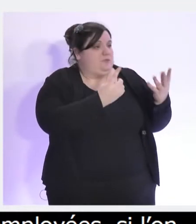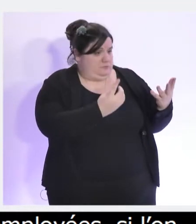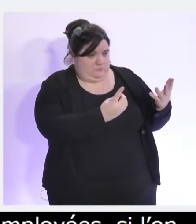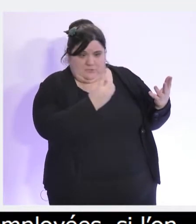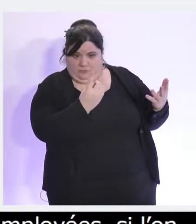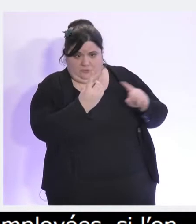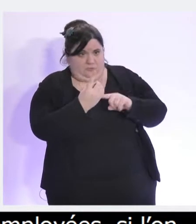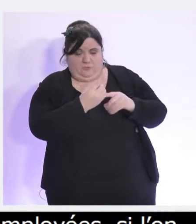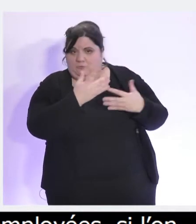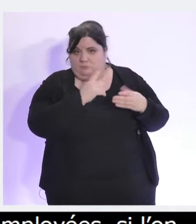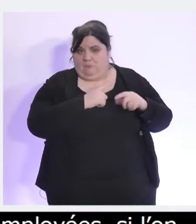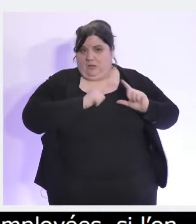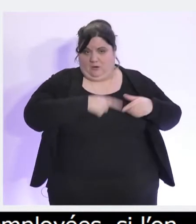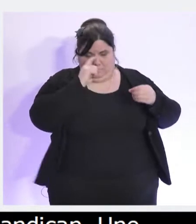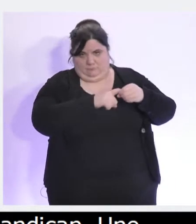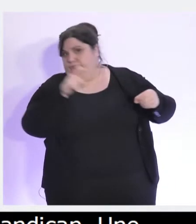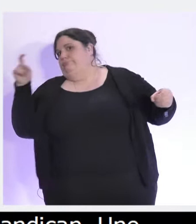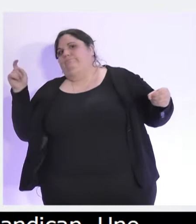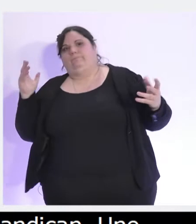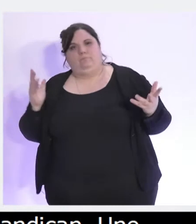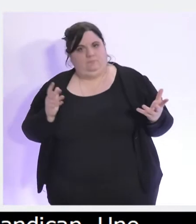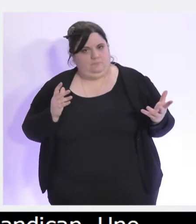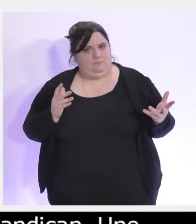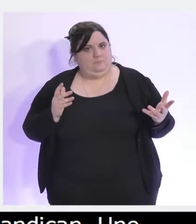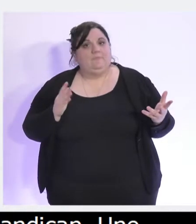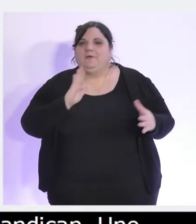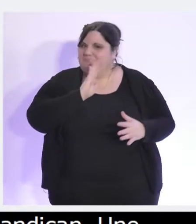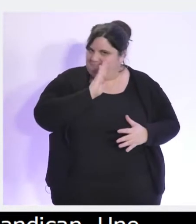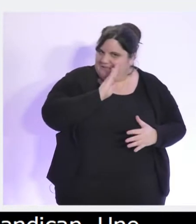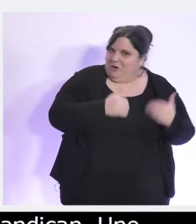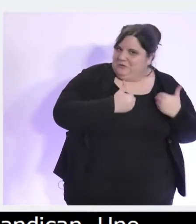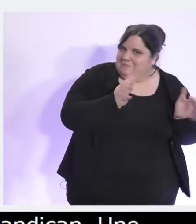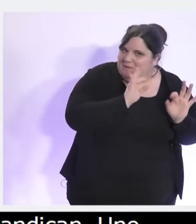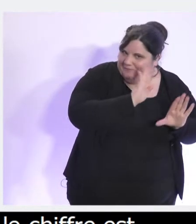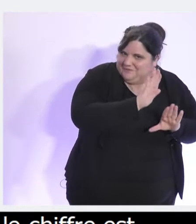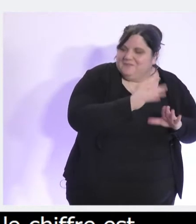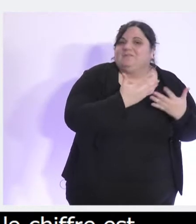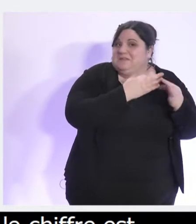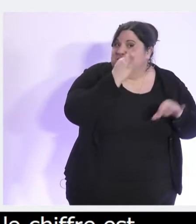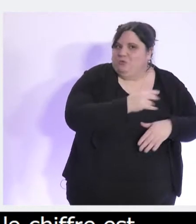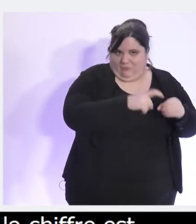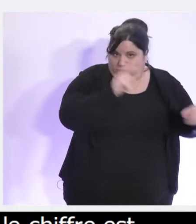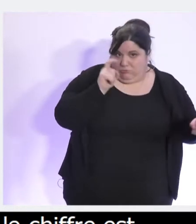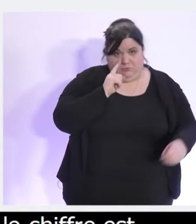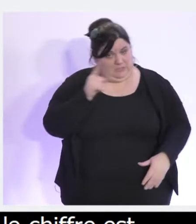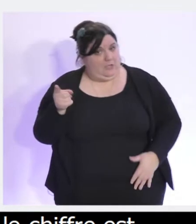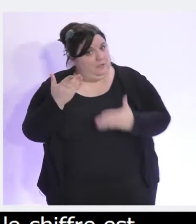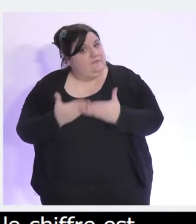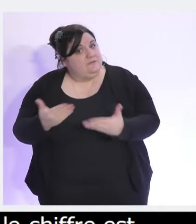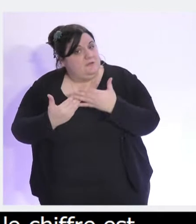fully accessible environment, inclusive education, and access to quality